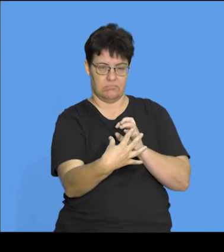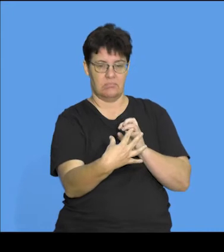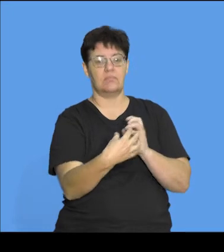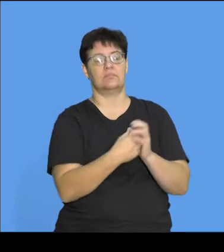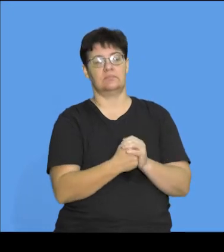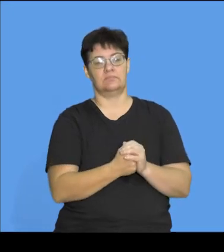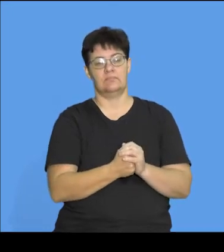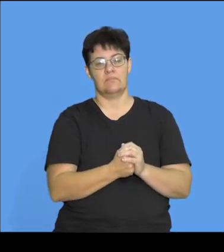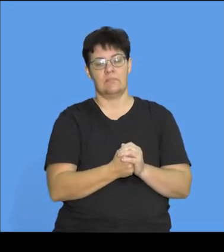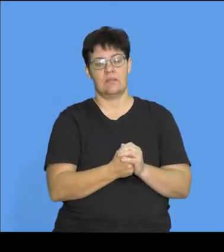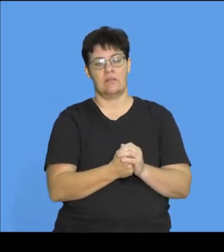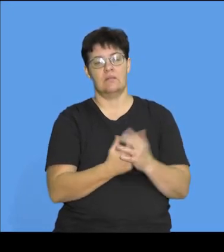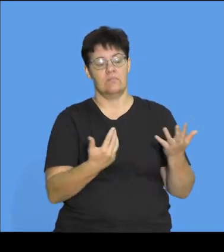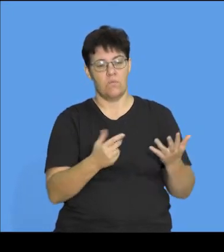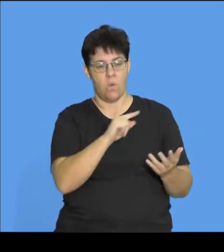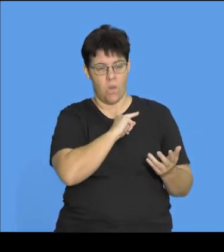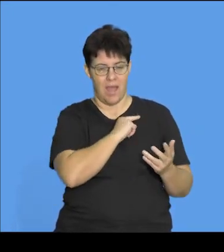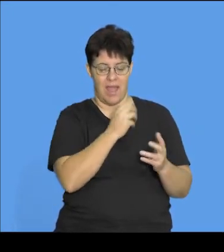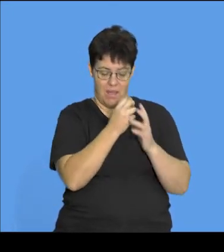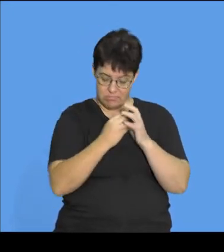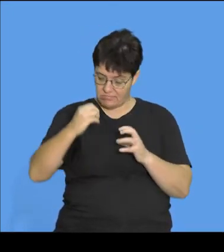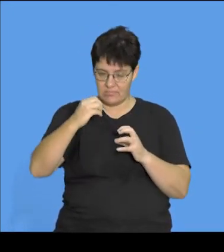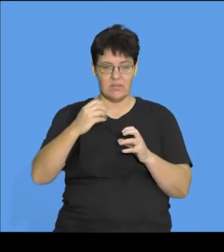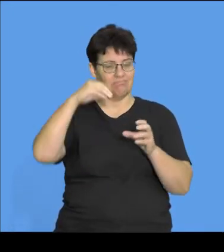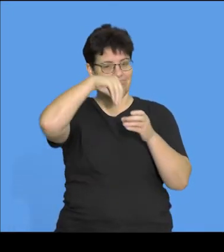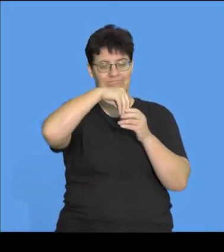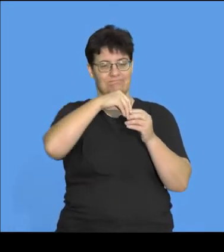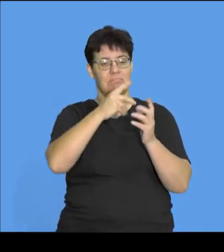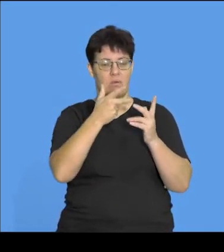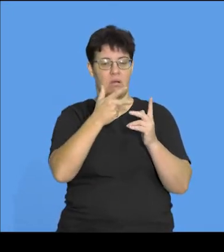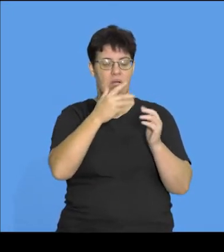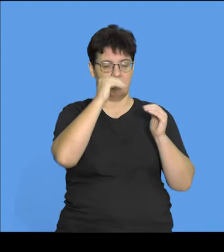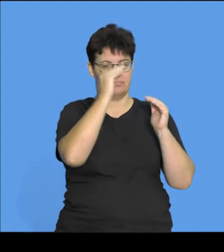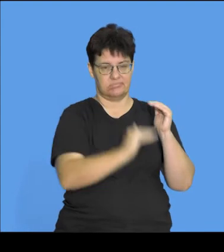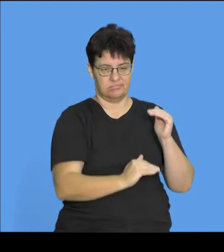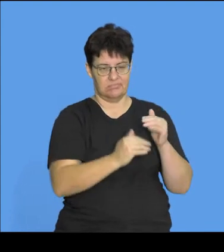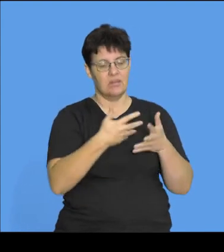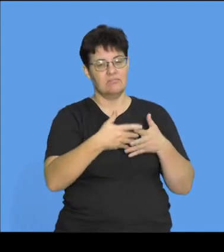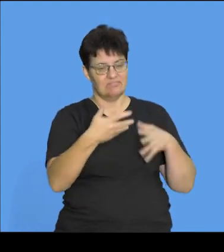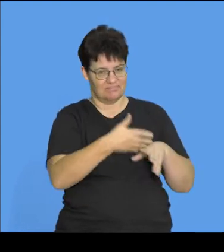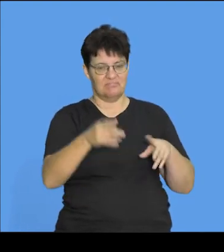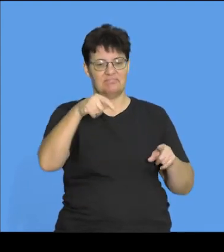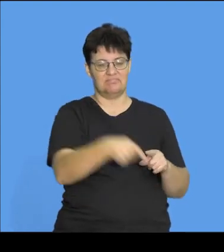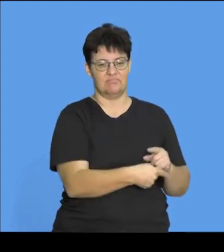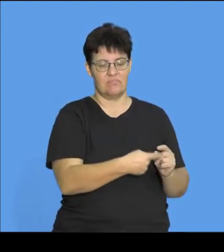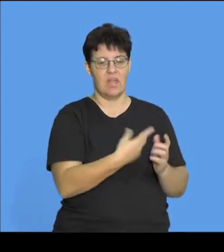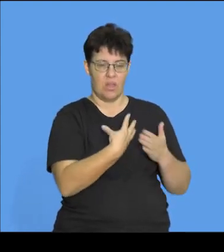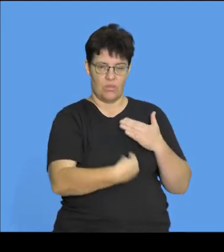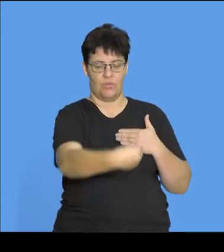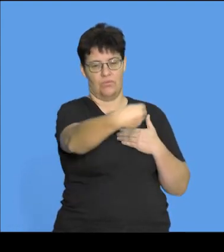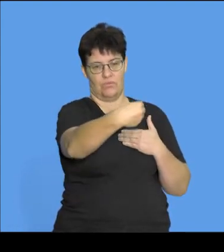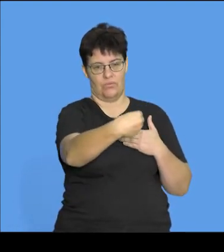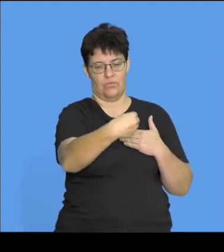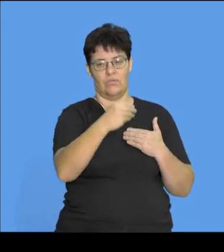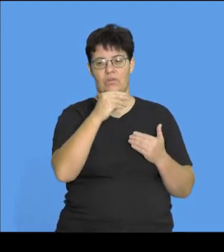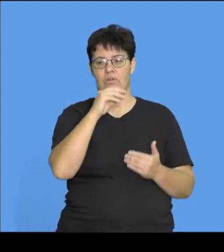the unfertilized egg, or sometimes the immature egg, and leaves the body via the cervix and